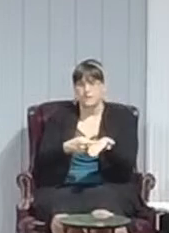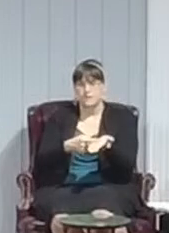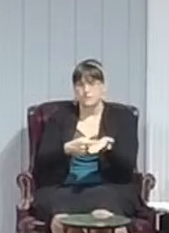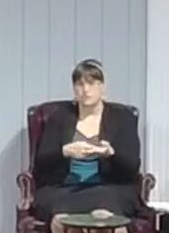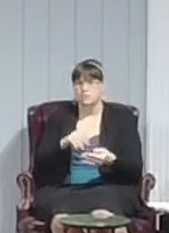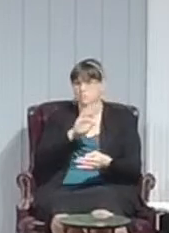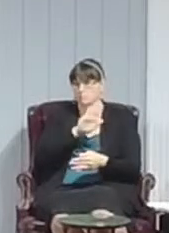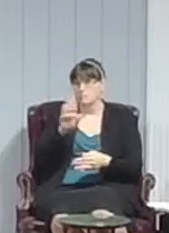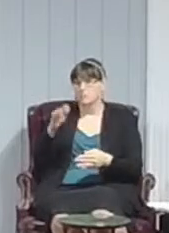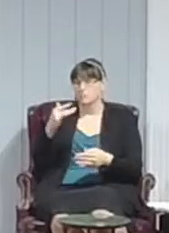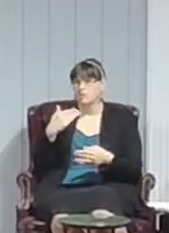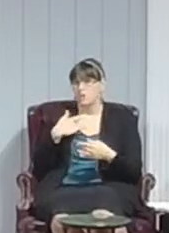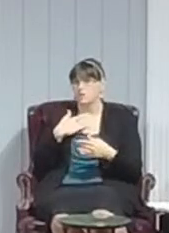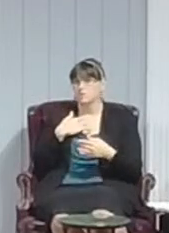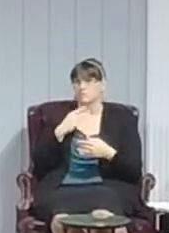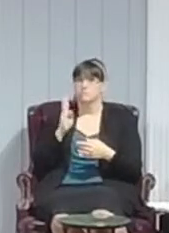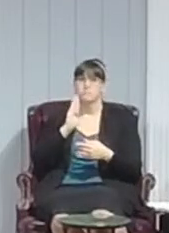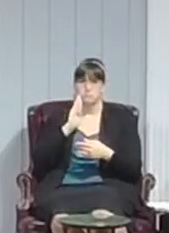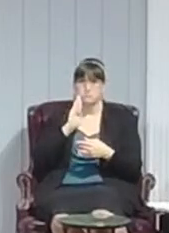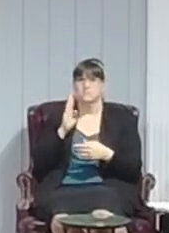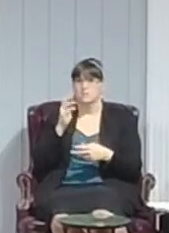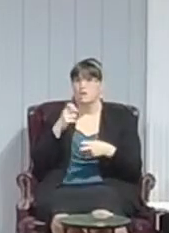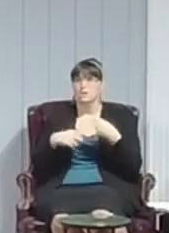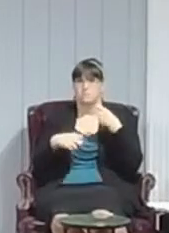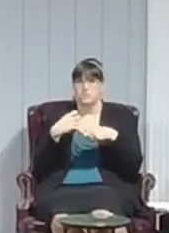to stay troubled.